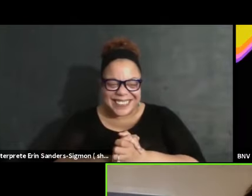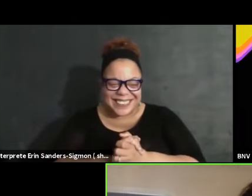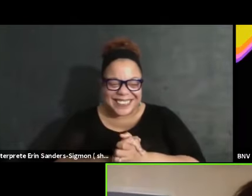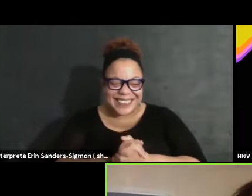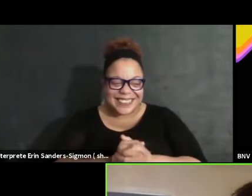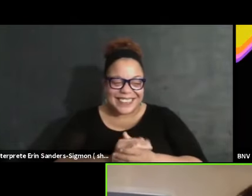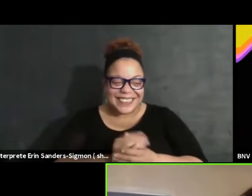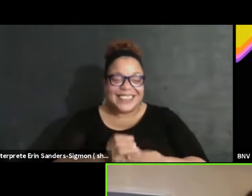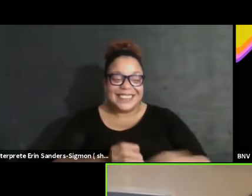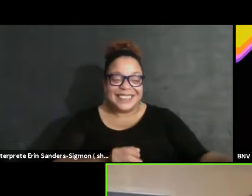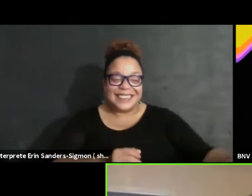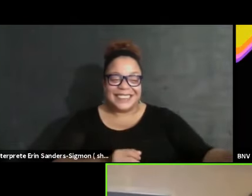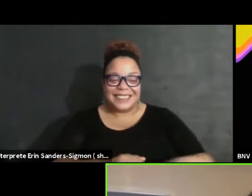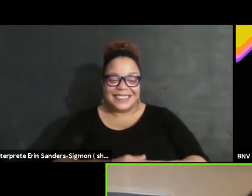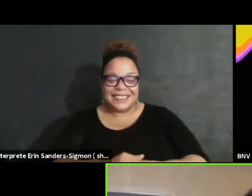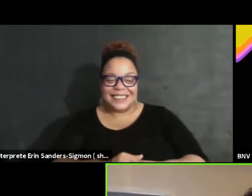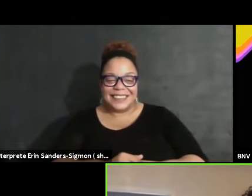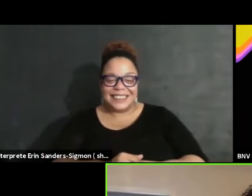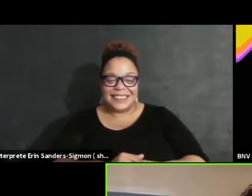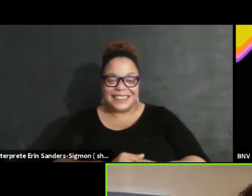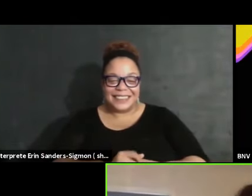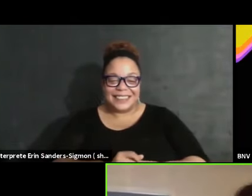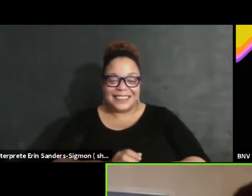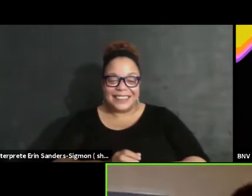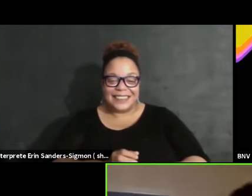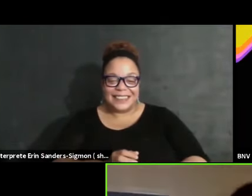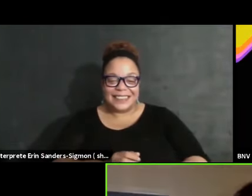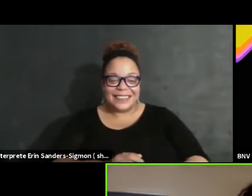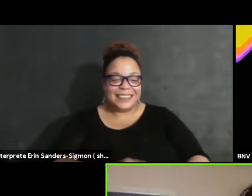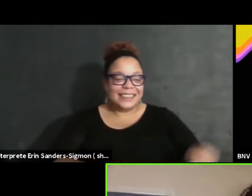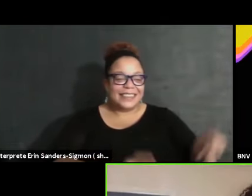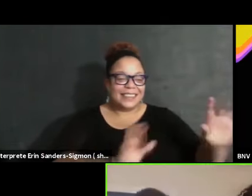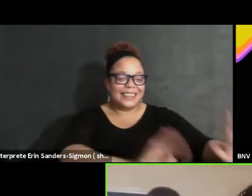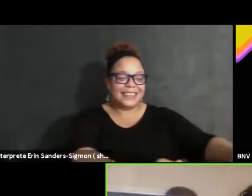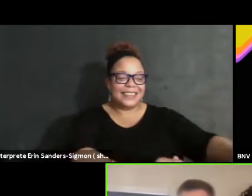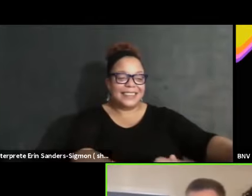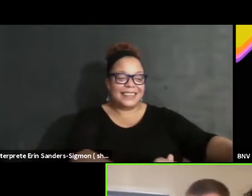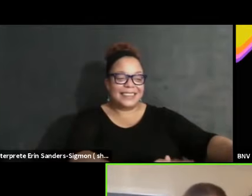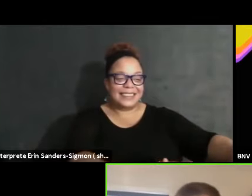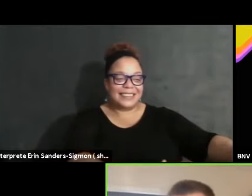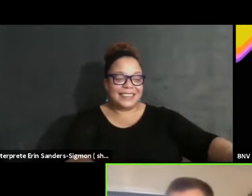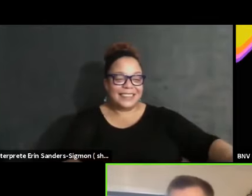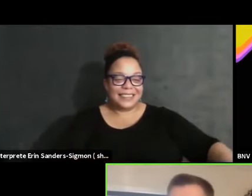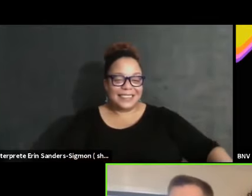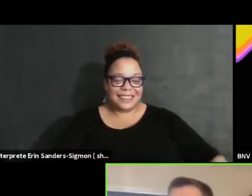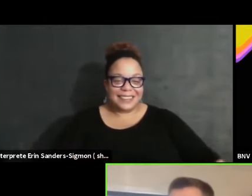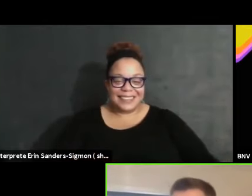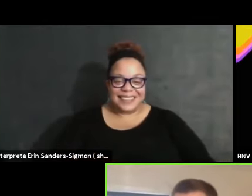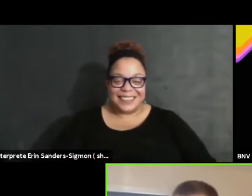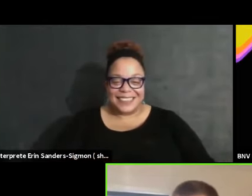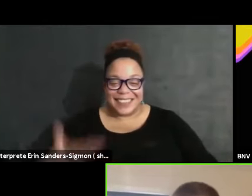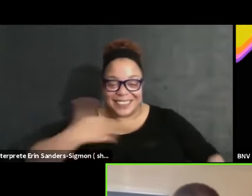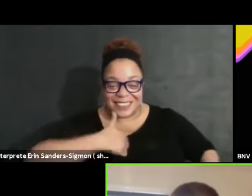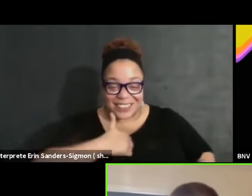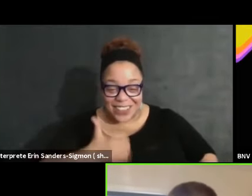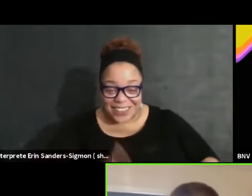We've been listening. Before we decided to do this bit that references Blossom, a show which none of y'all have seen,